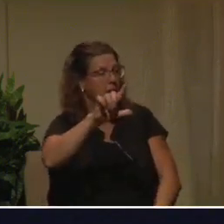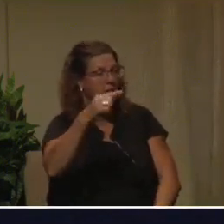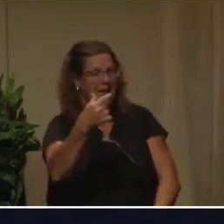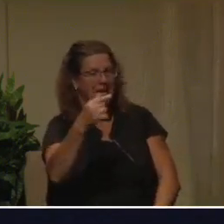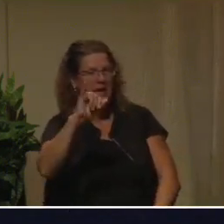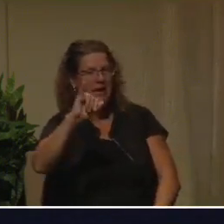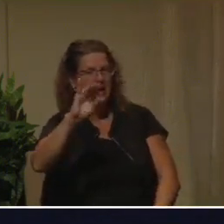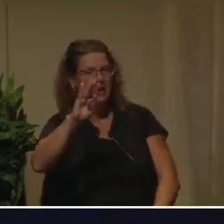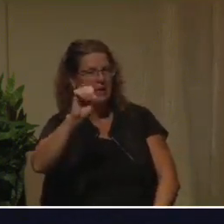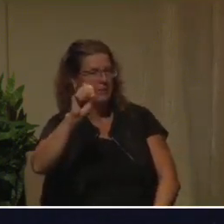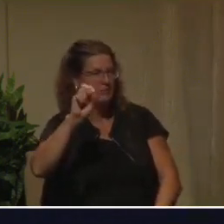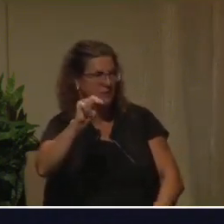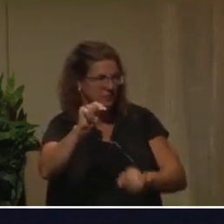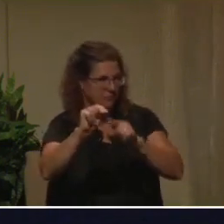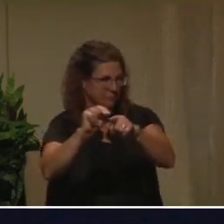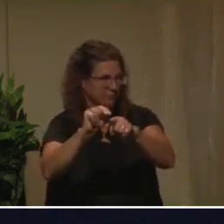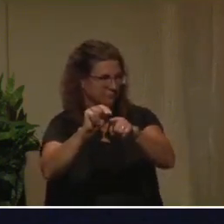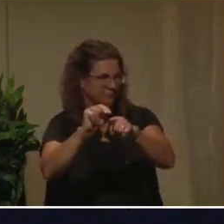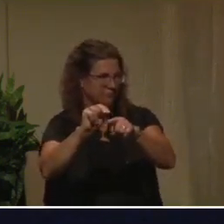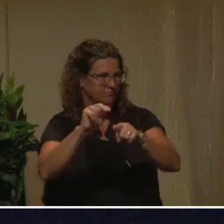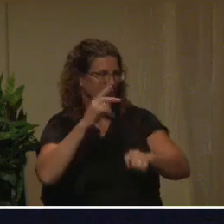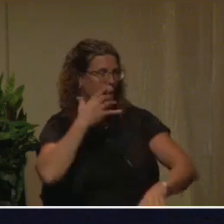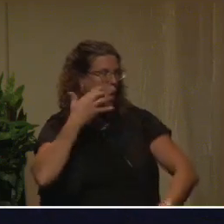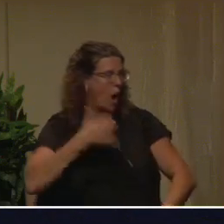He's not the sexiest man alive anymore.